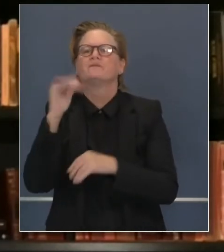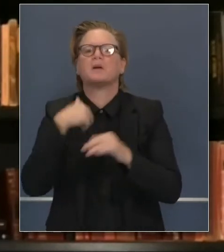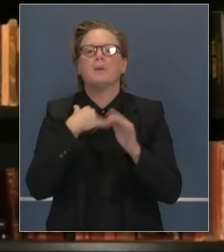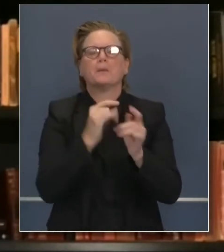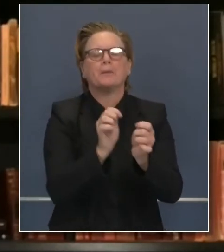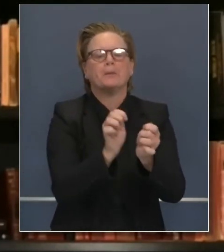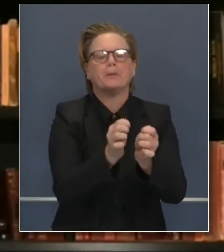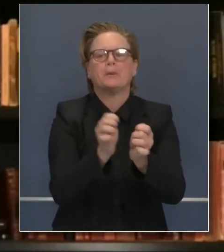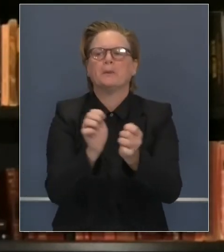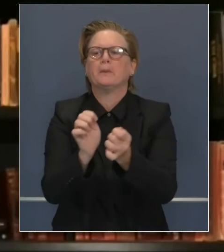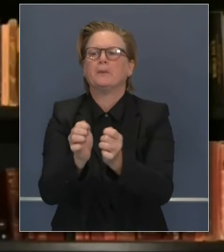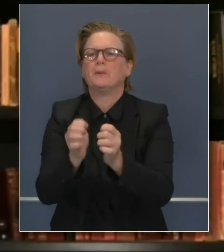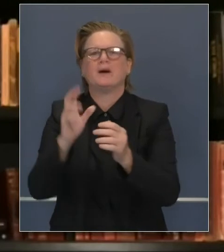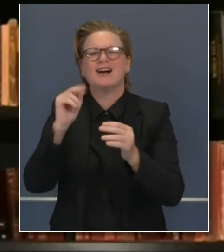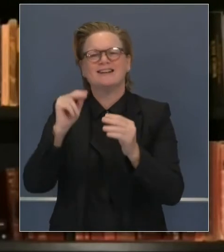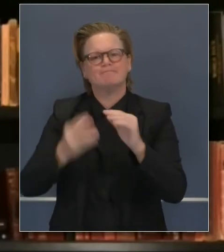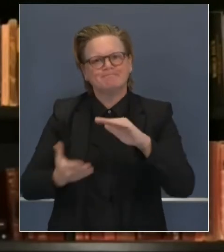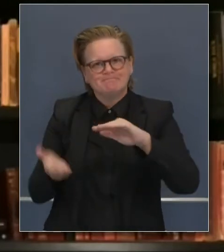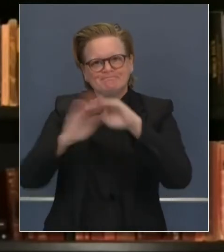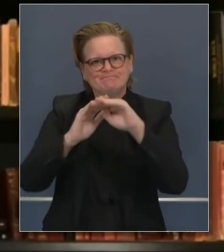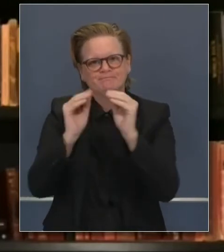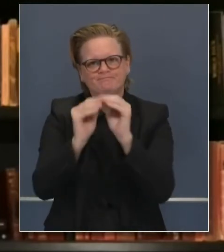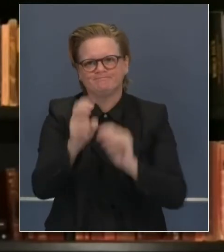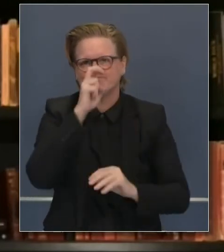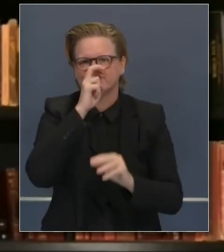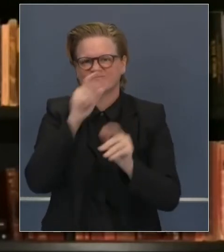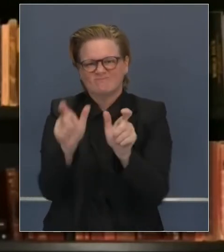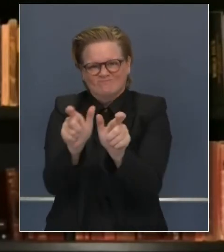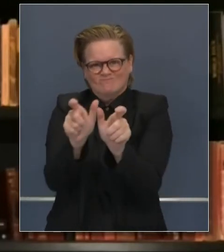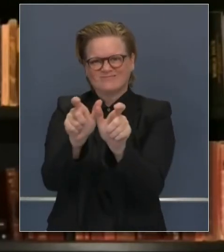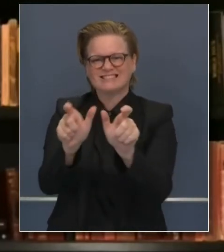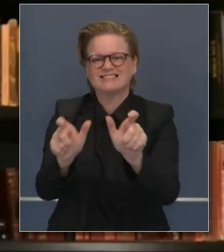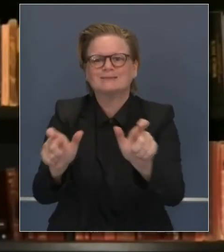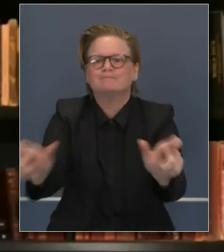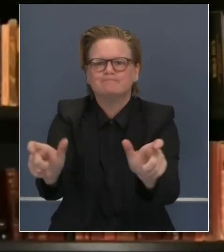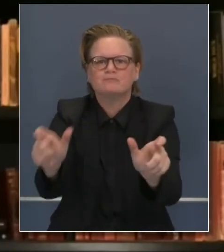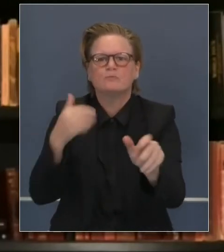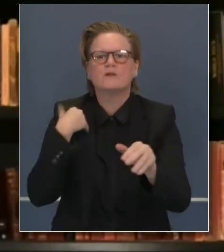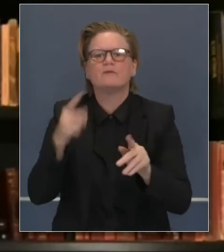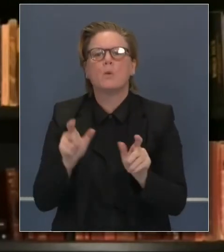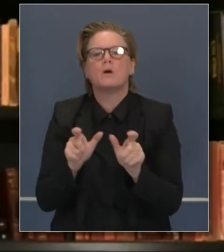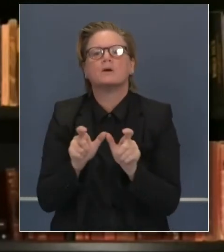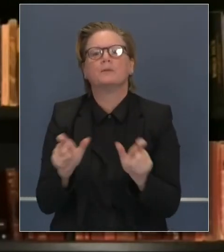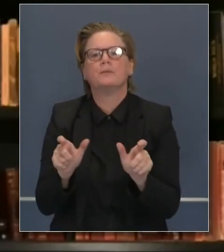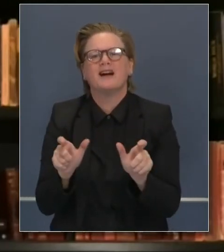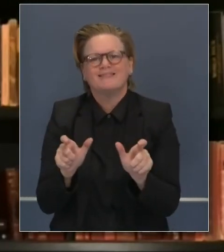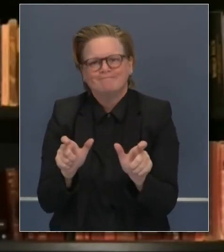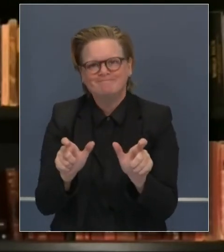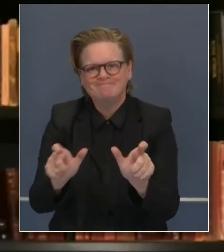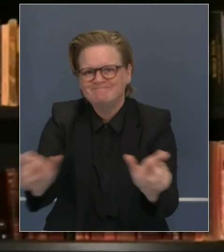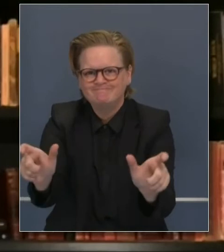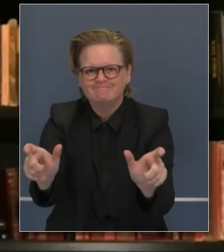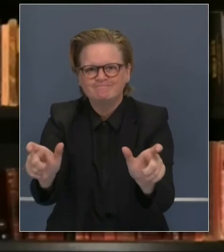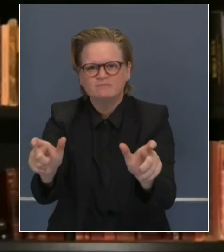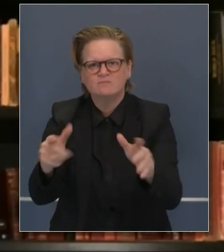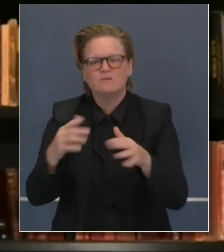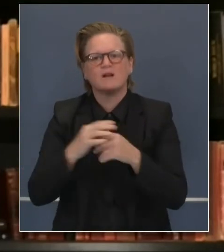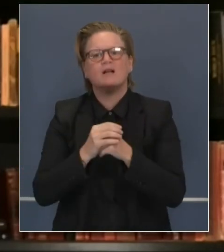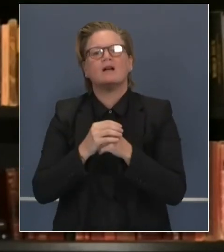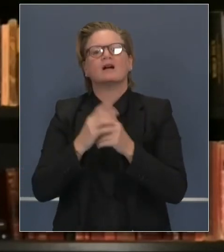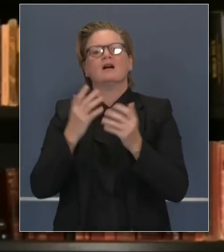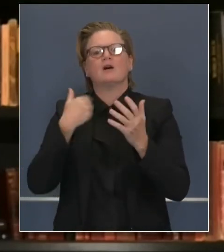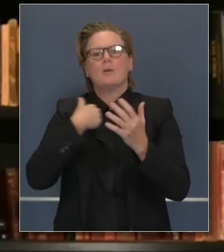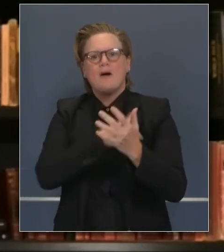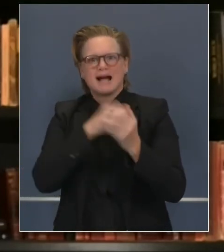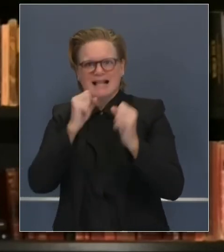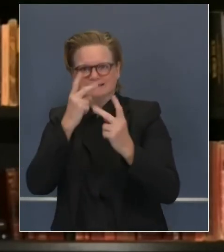people to do their best to restrict the kind of activity, kind of gatherings, which you say may occur. We're encouraging